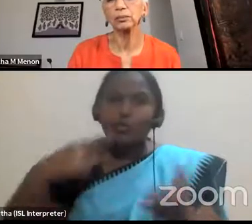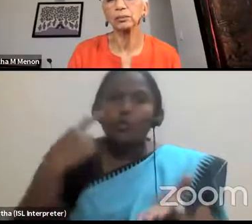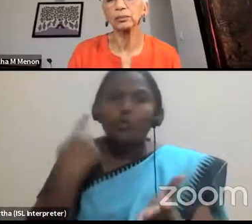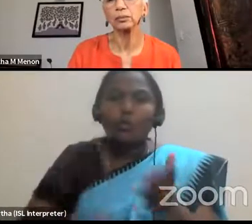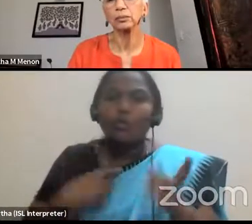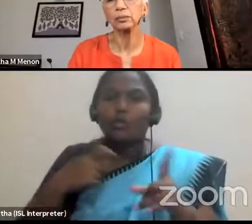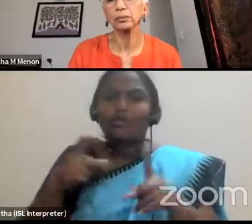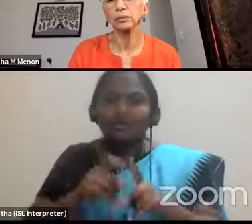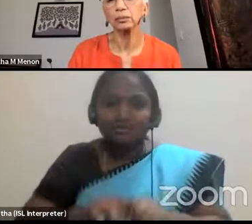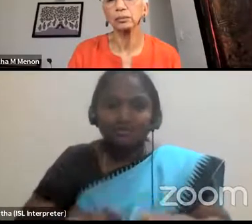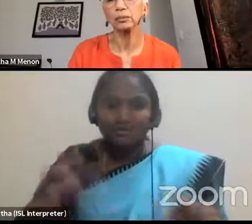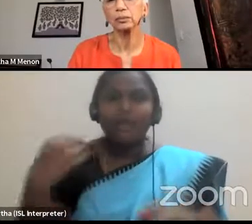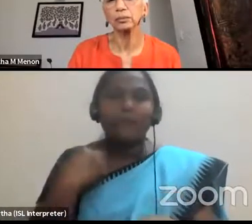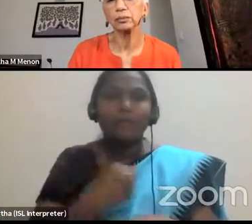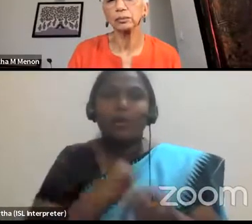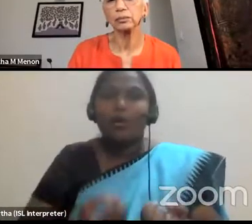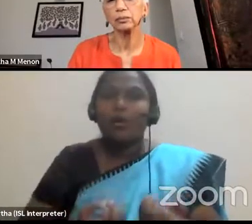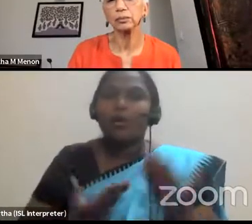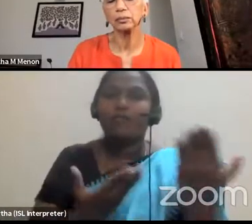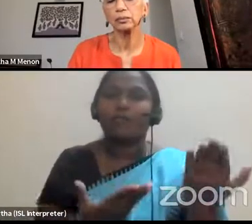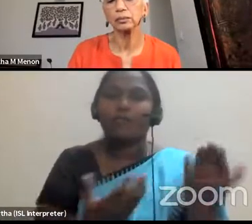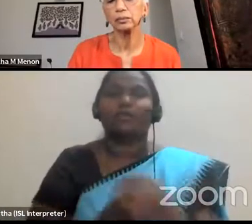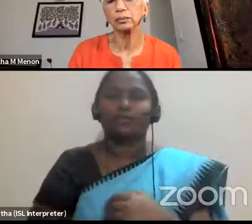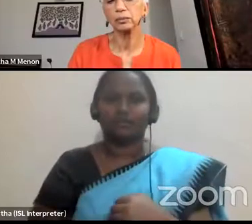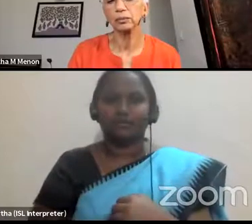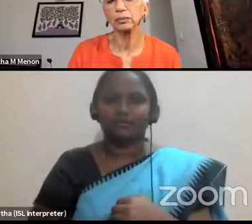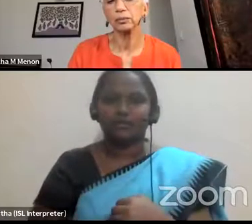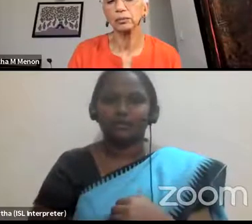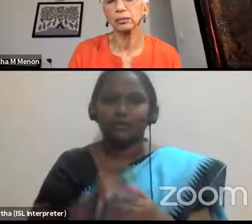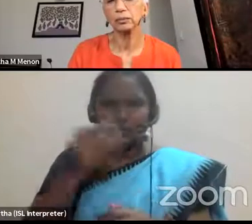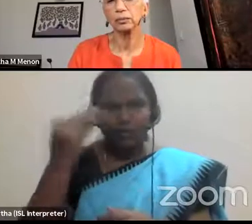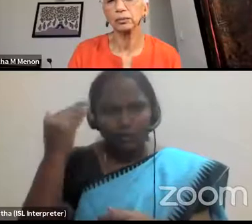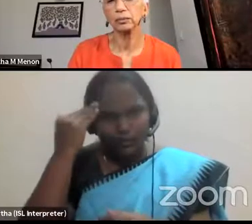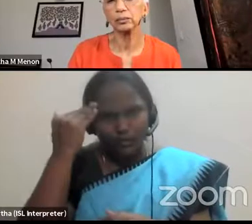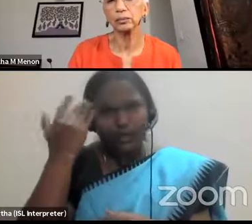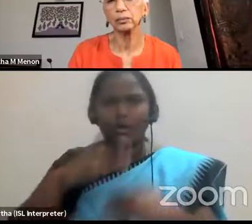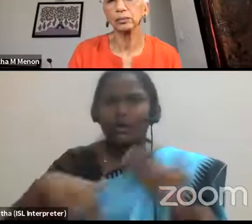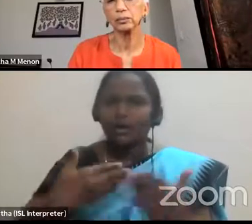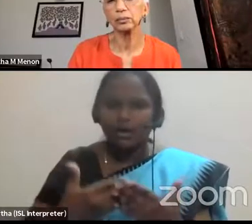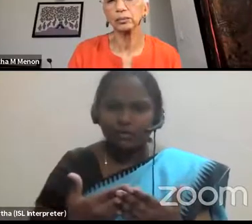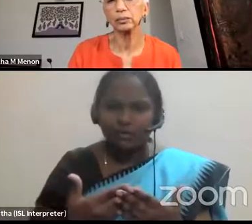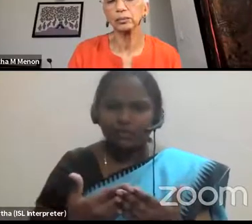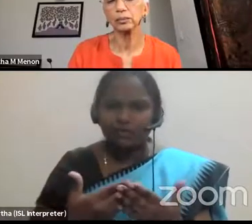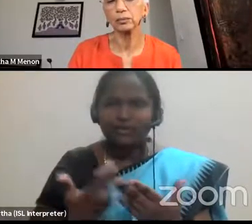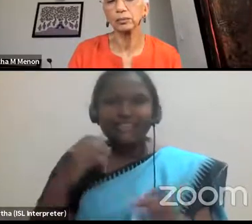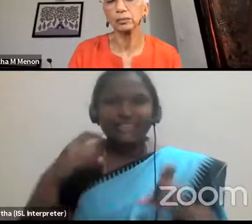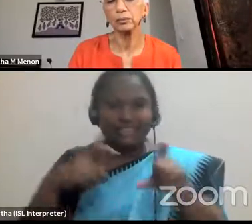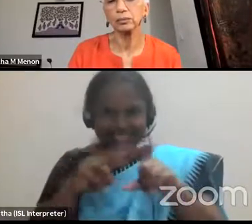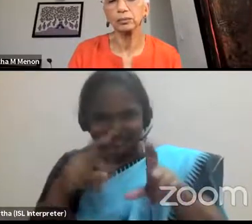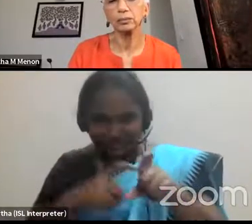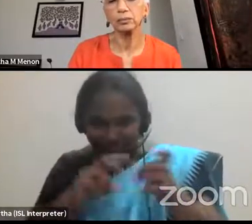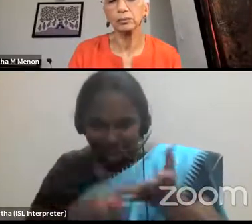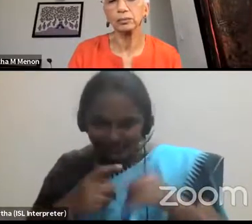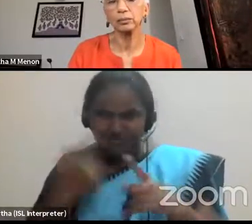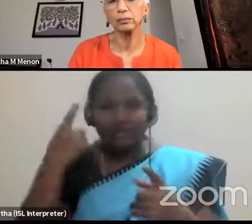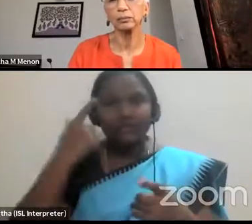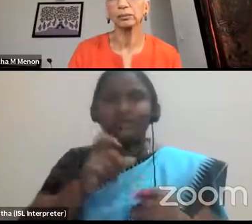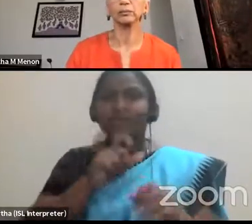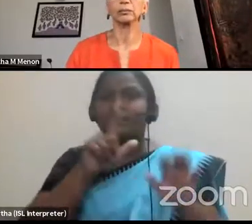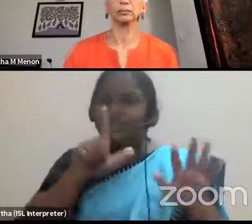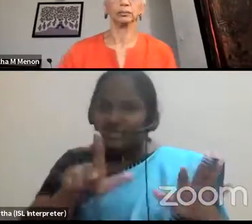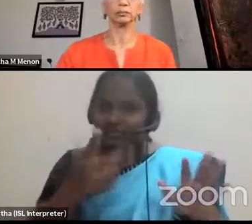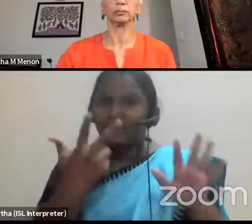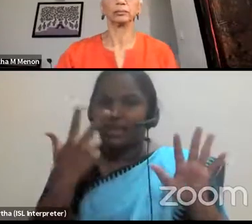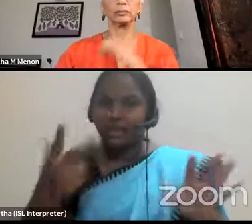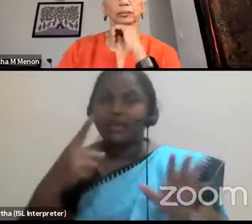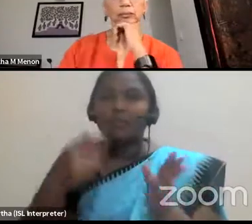digital membership offers, because you're doing about an event like this, we do about 7 or 8 events